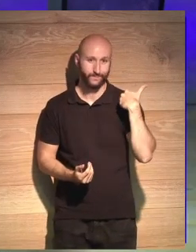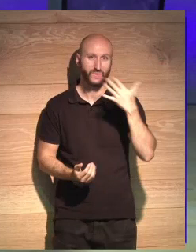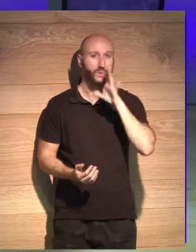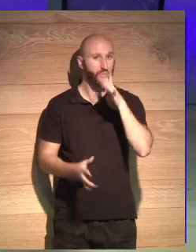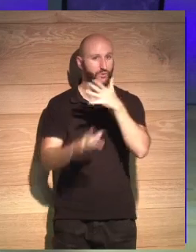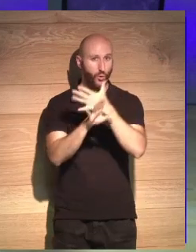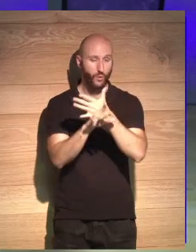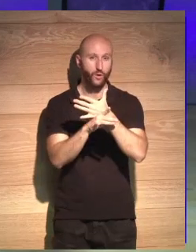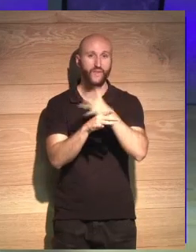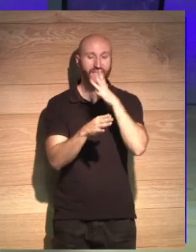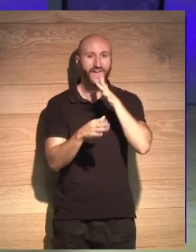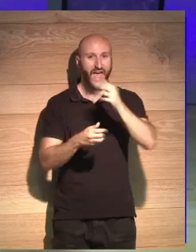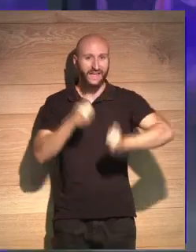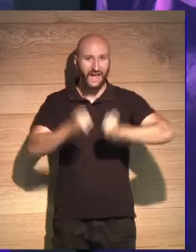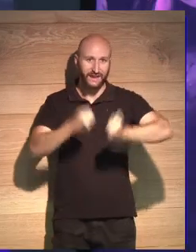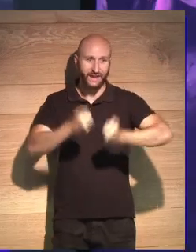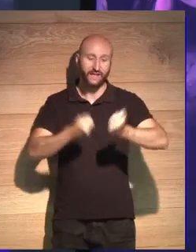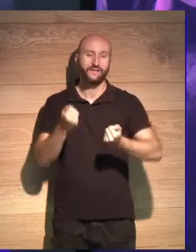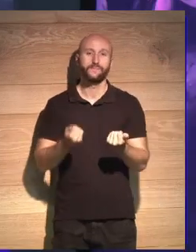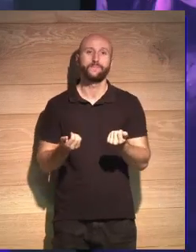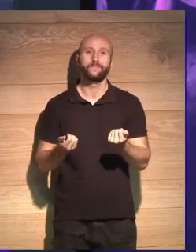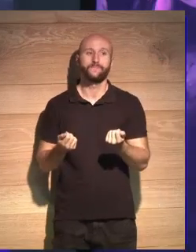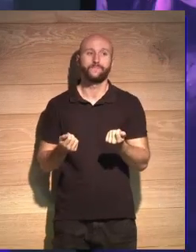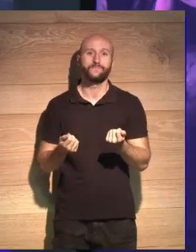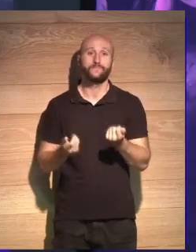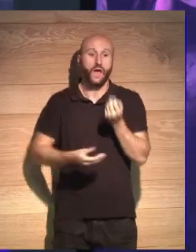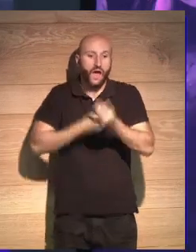I was a coordinator of race, where we